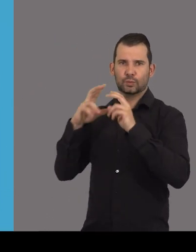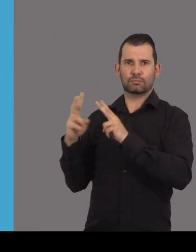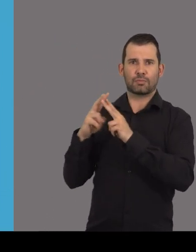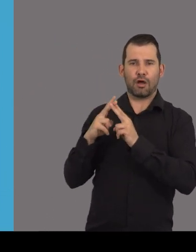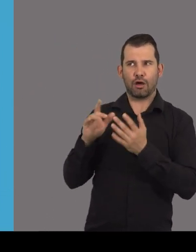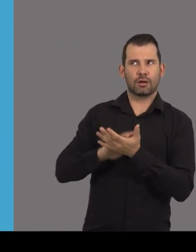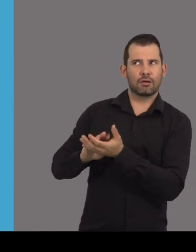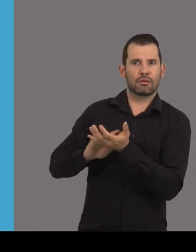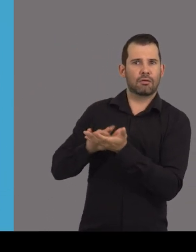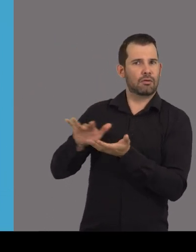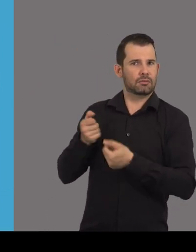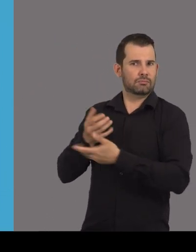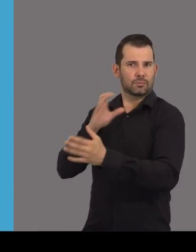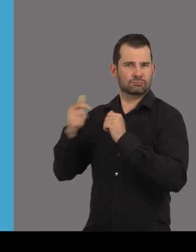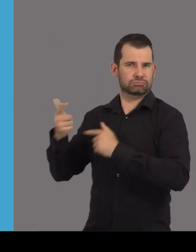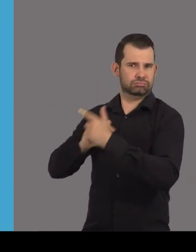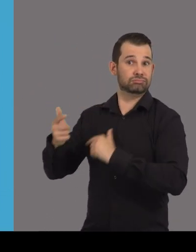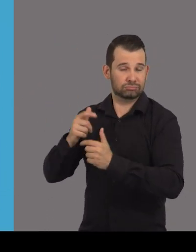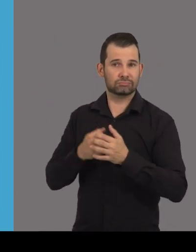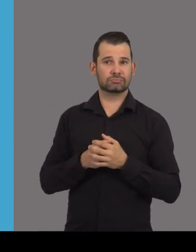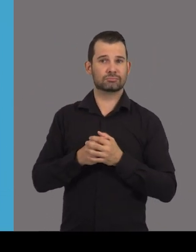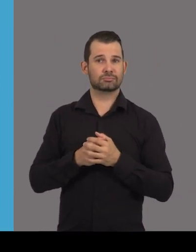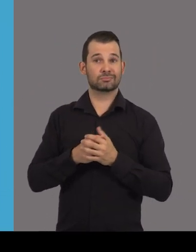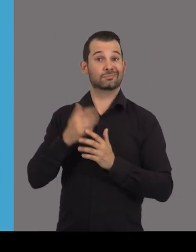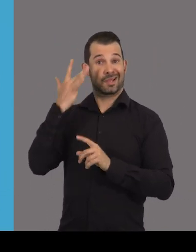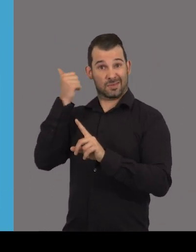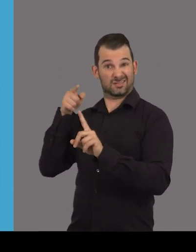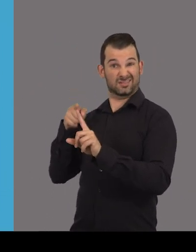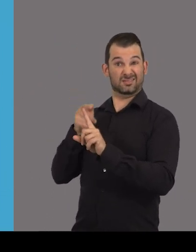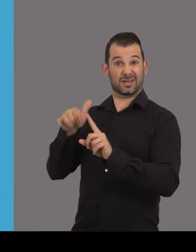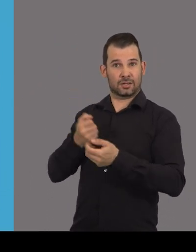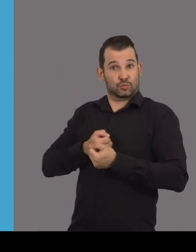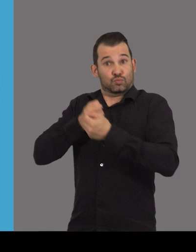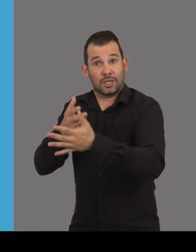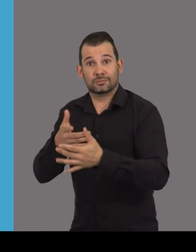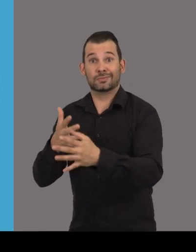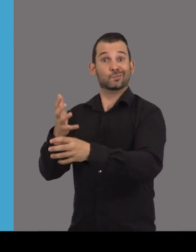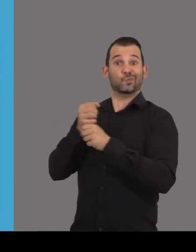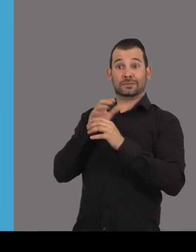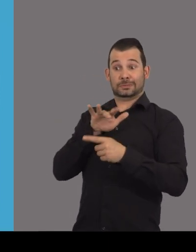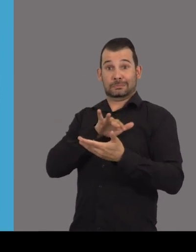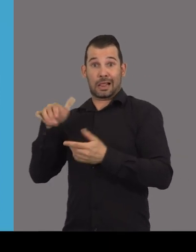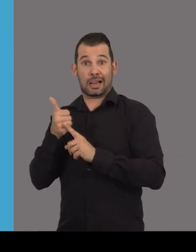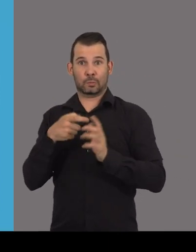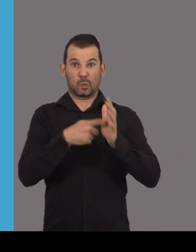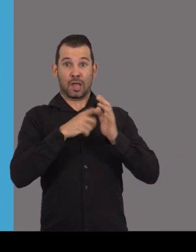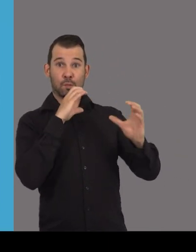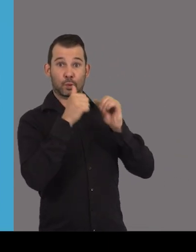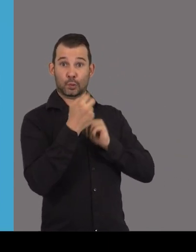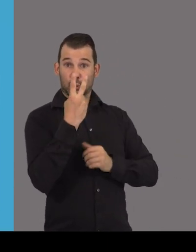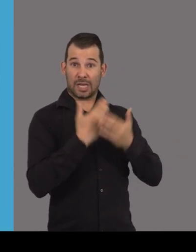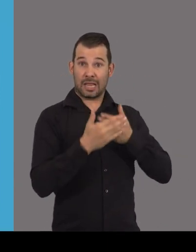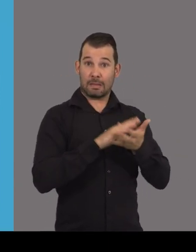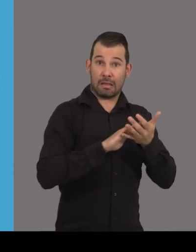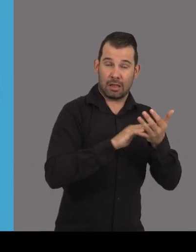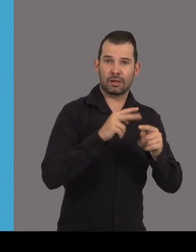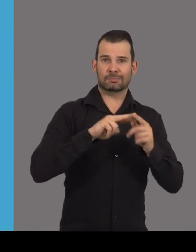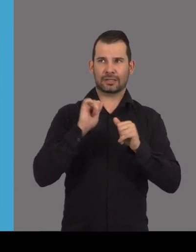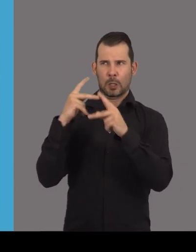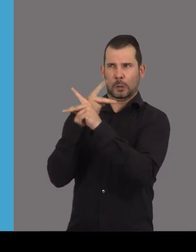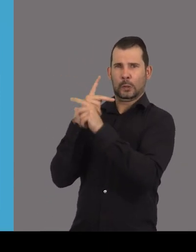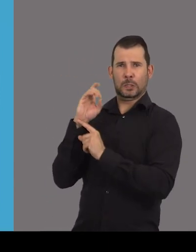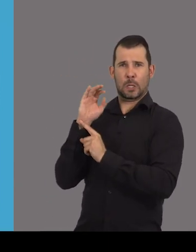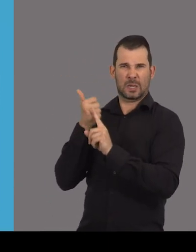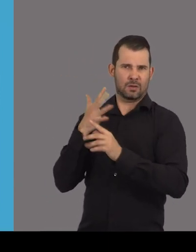individuals to spell their messages to their communication partner. Because of the expressive and receptive spelling required to communicate using two-hand